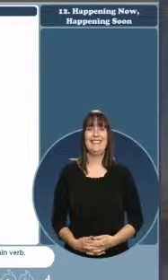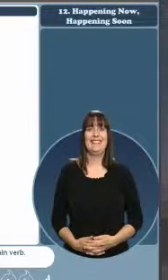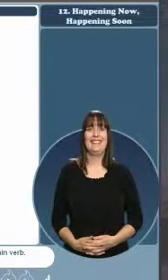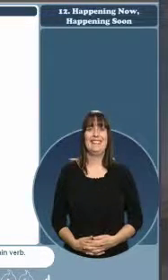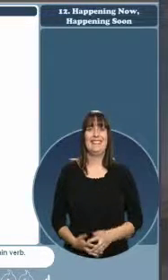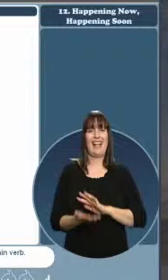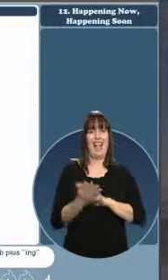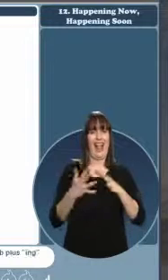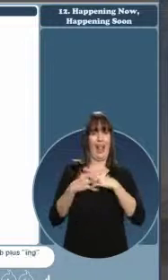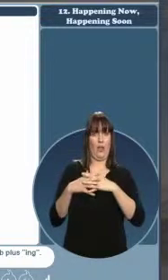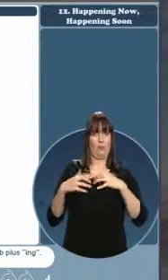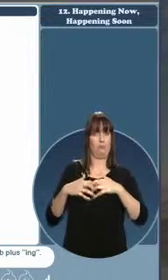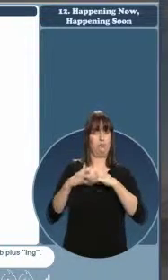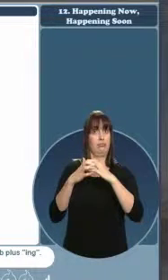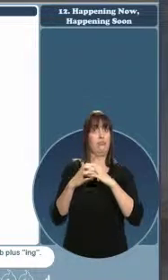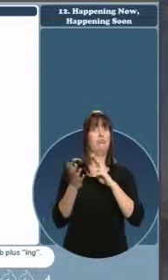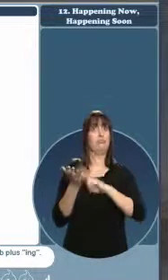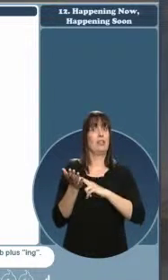work.